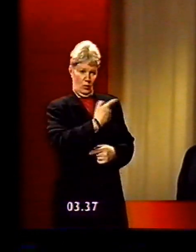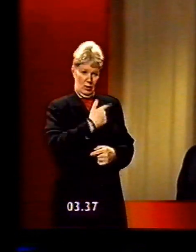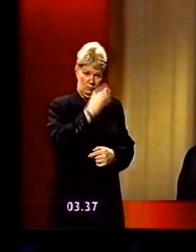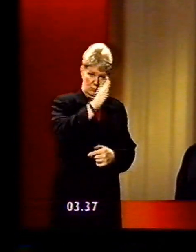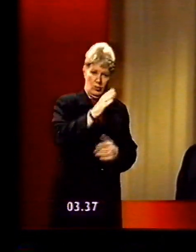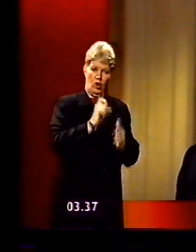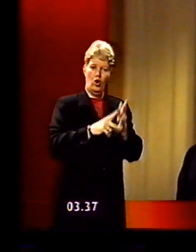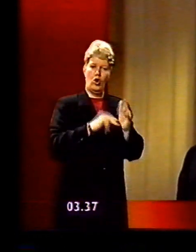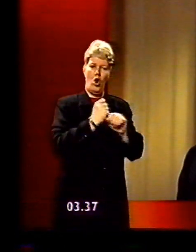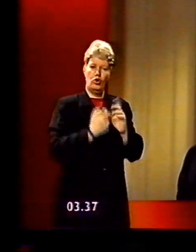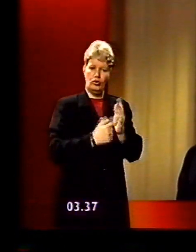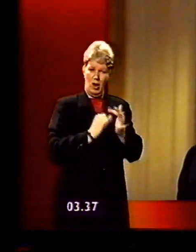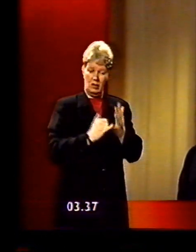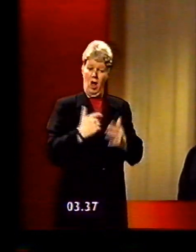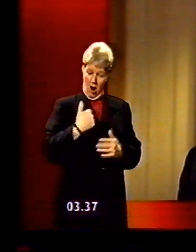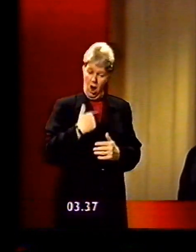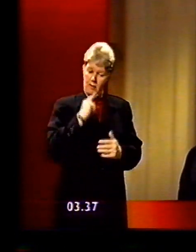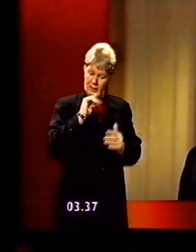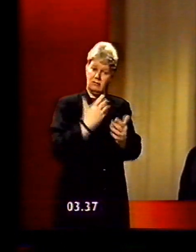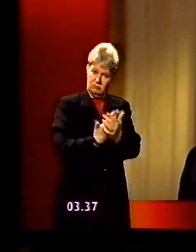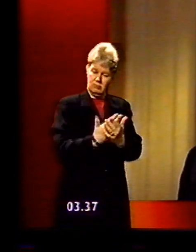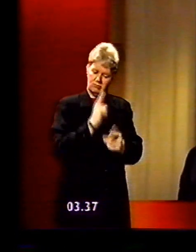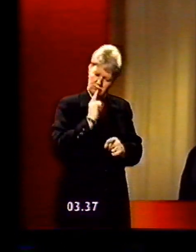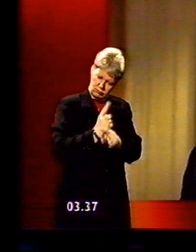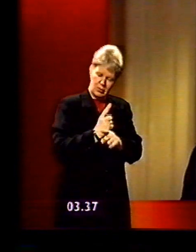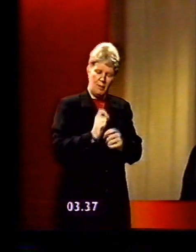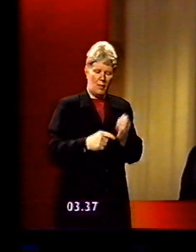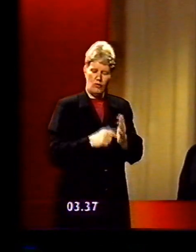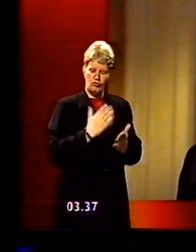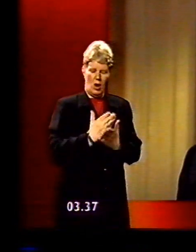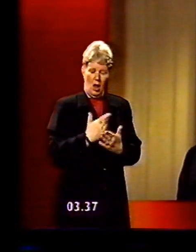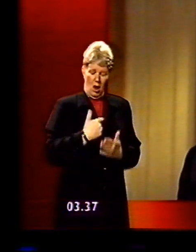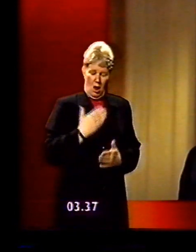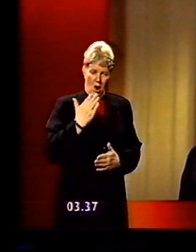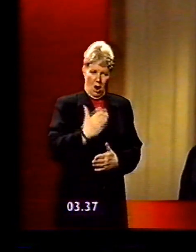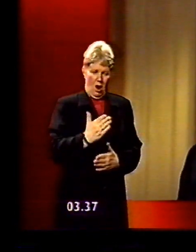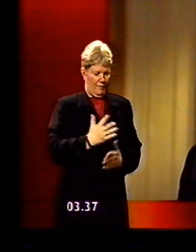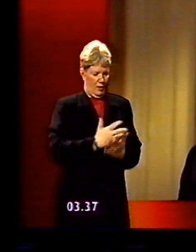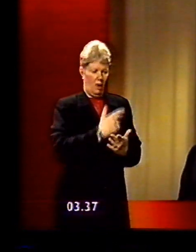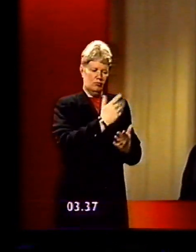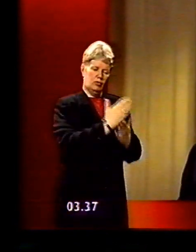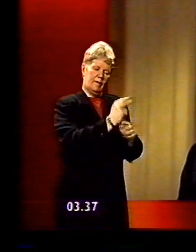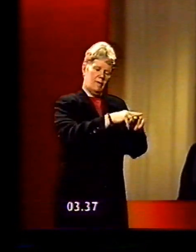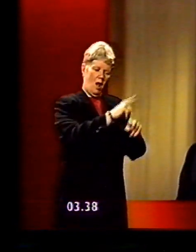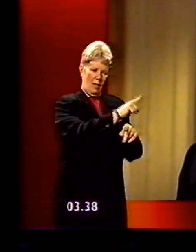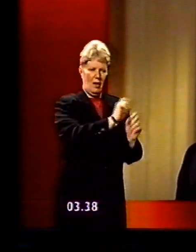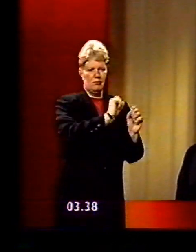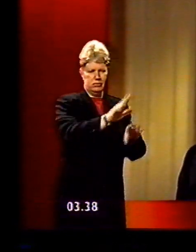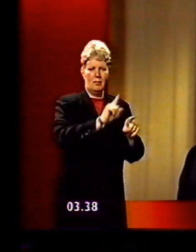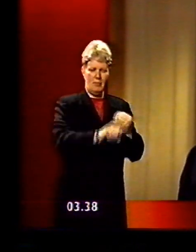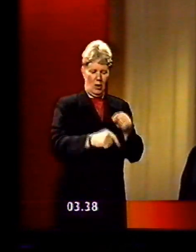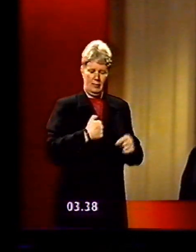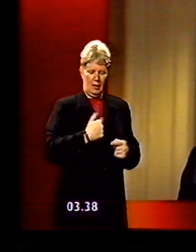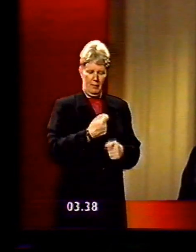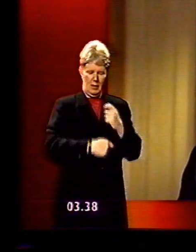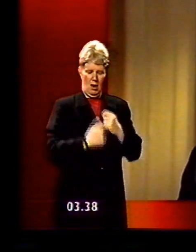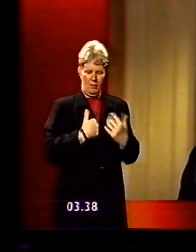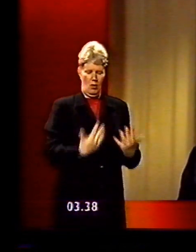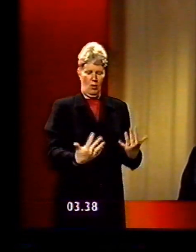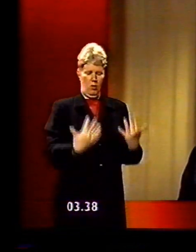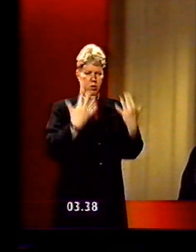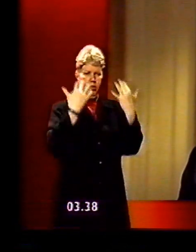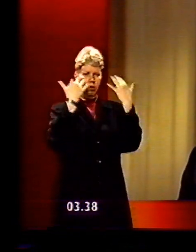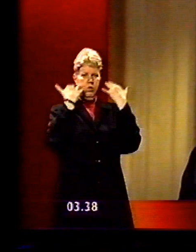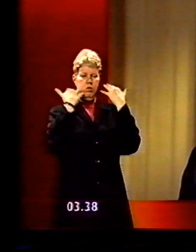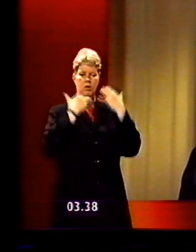not that I didn't go along and say my piece, but honestly, I was emotionally overwhelmed by what had happened.